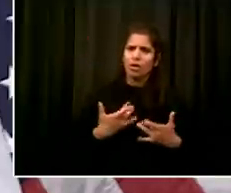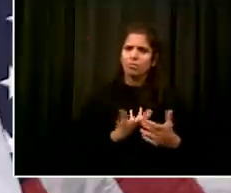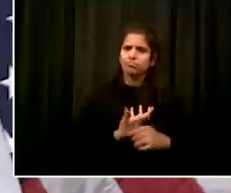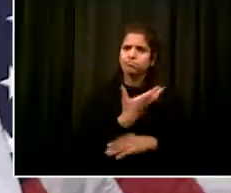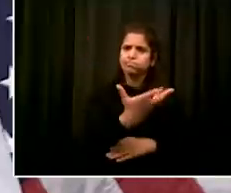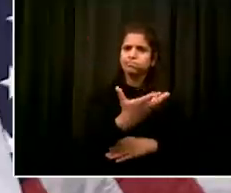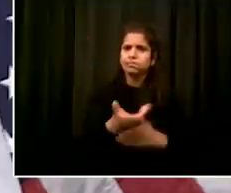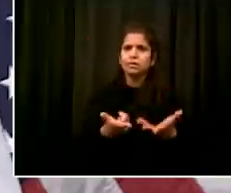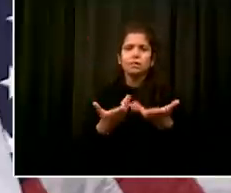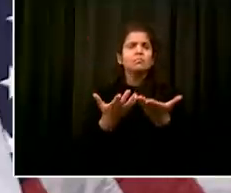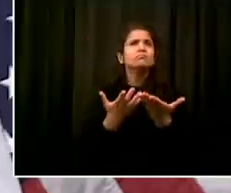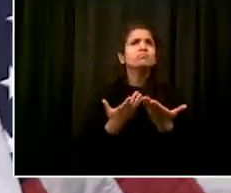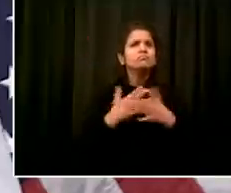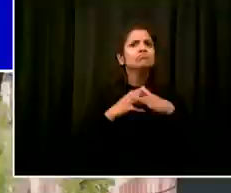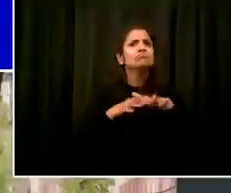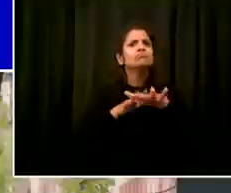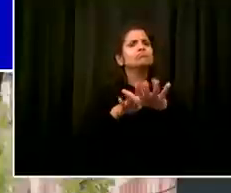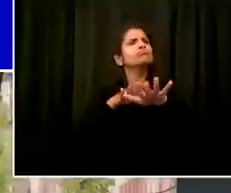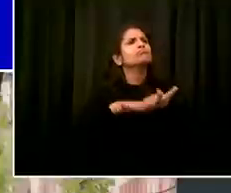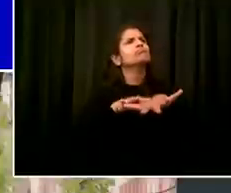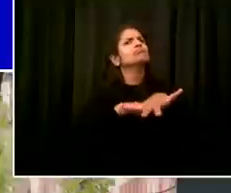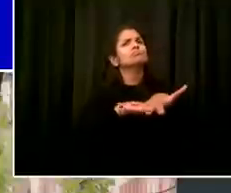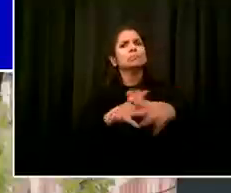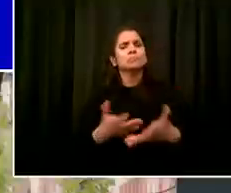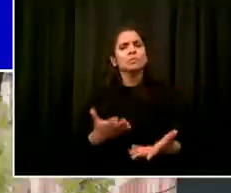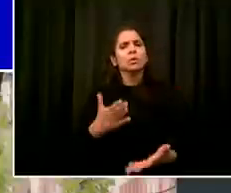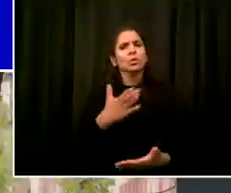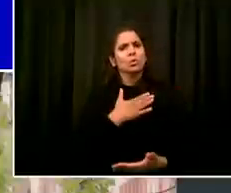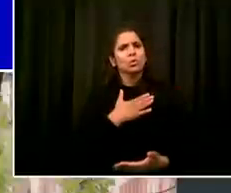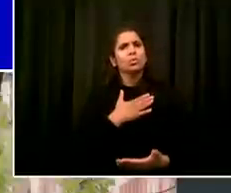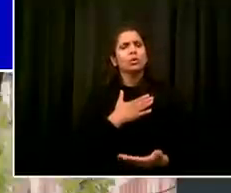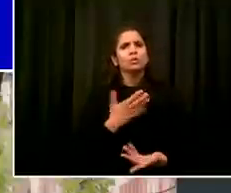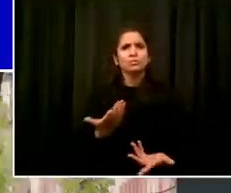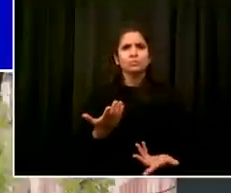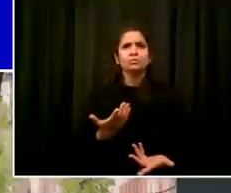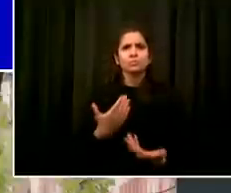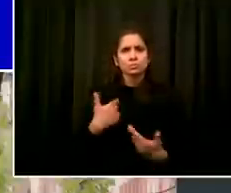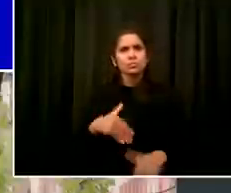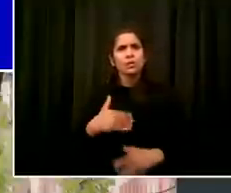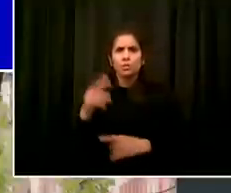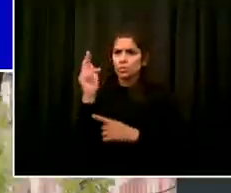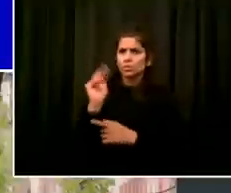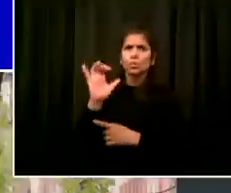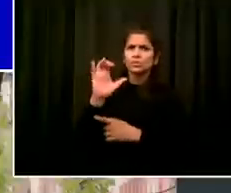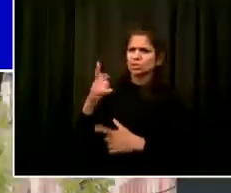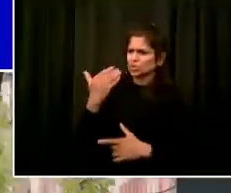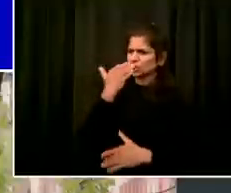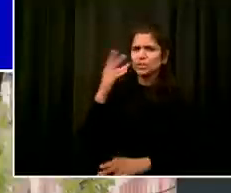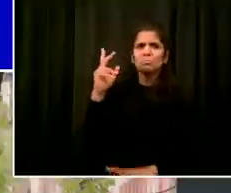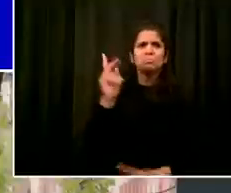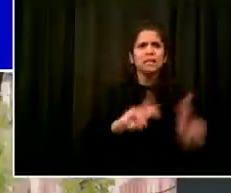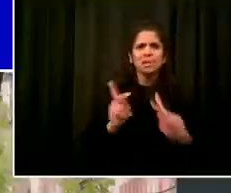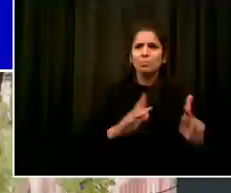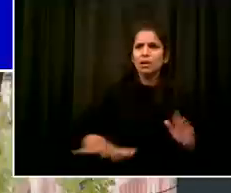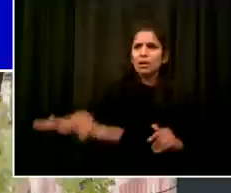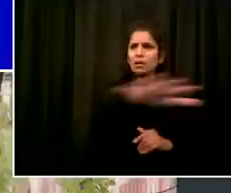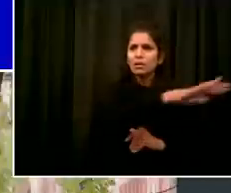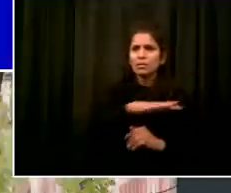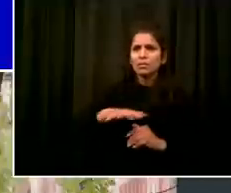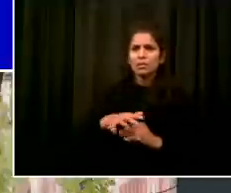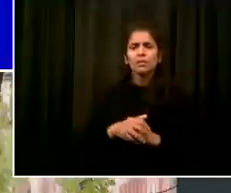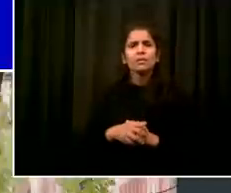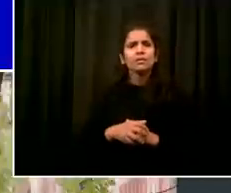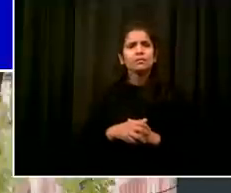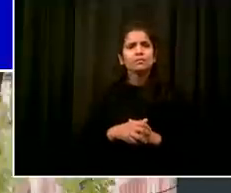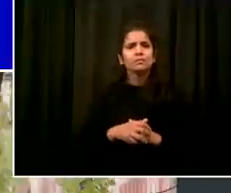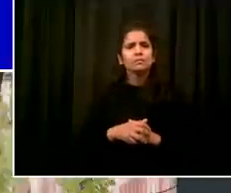I honor and love the people of this city because of the goodness in this city. So look, this is our city. These are